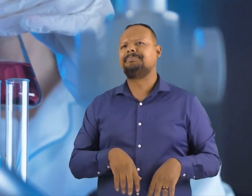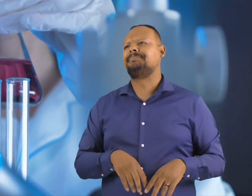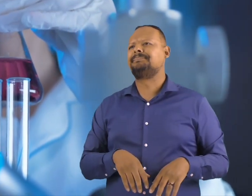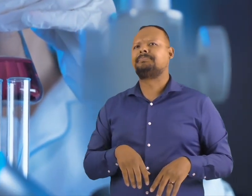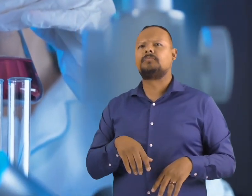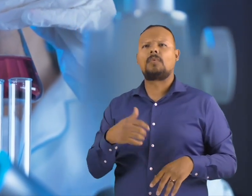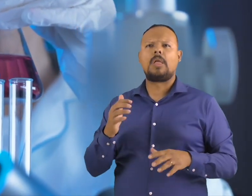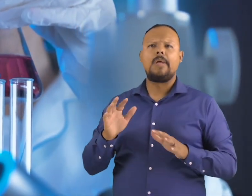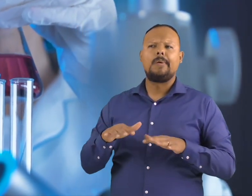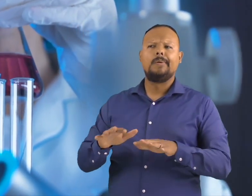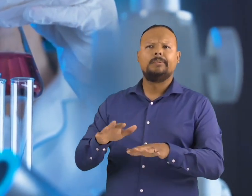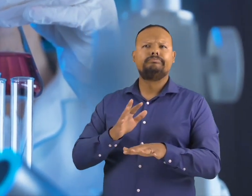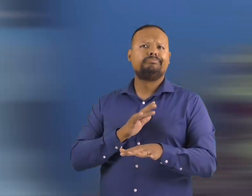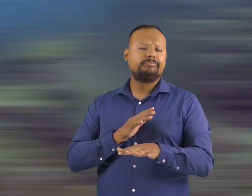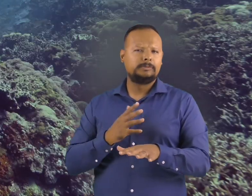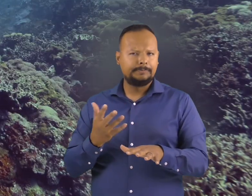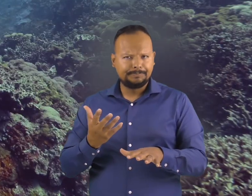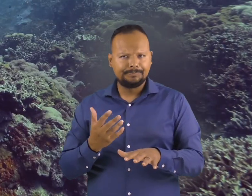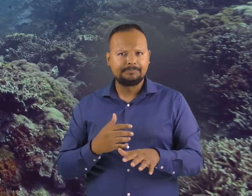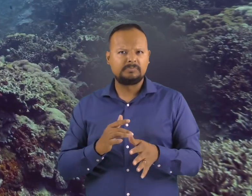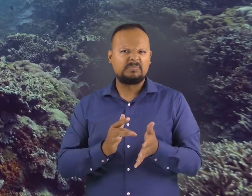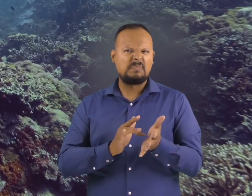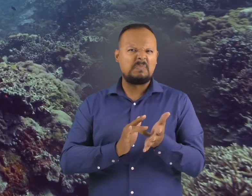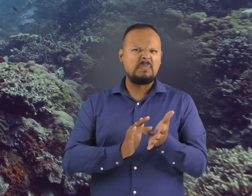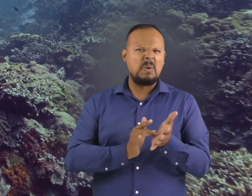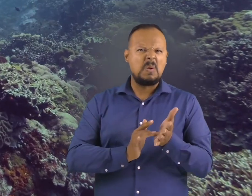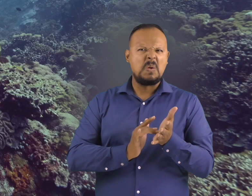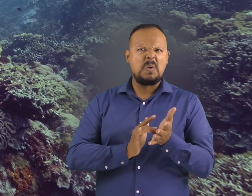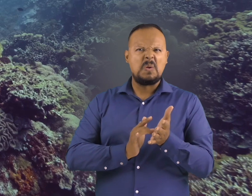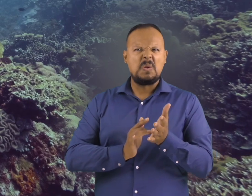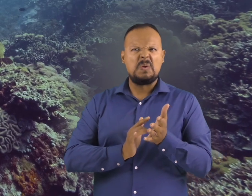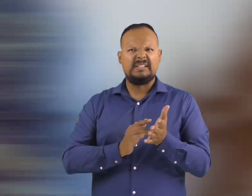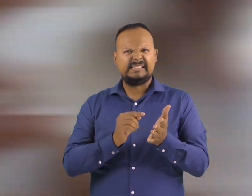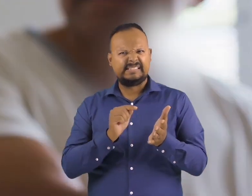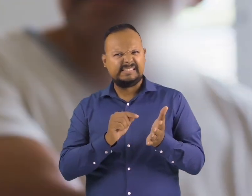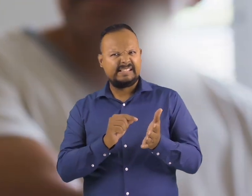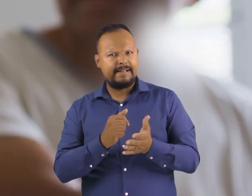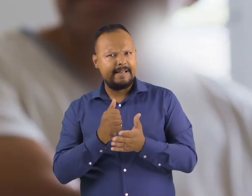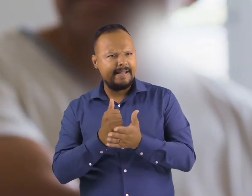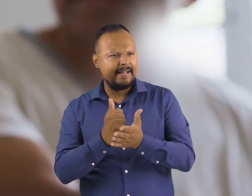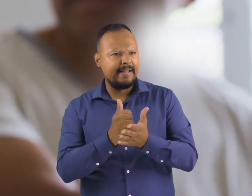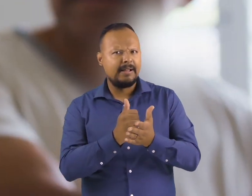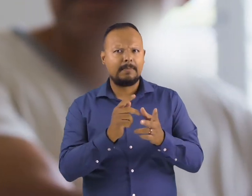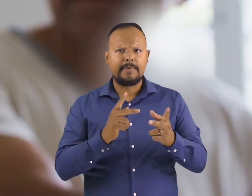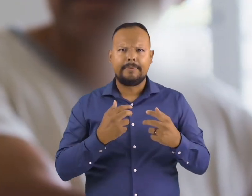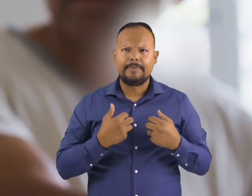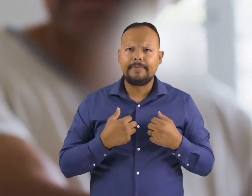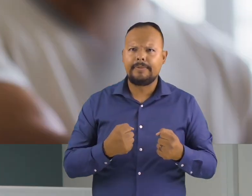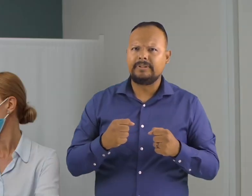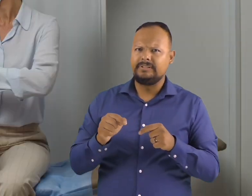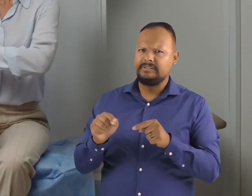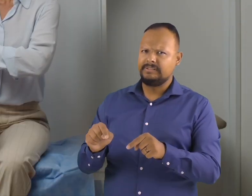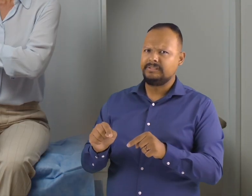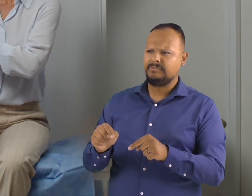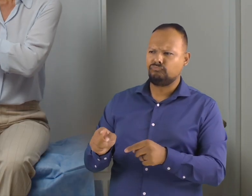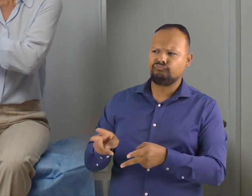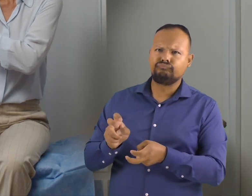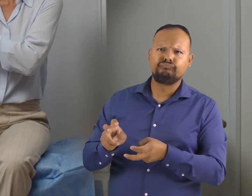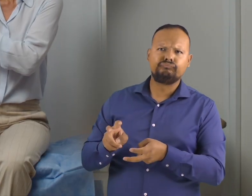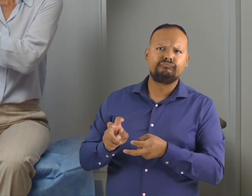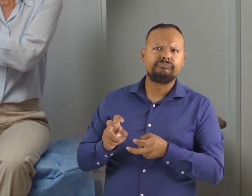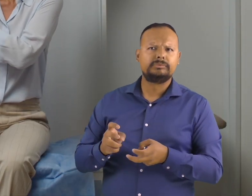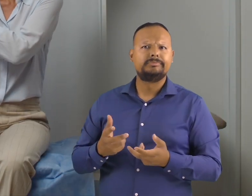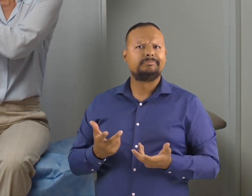that many medical products and medicines come from the sea and help people fight off diseases to stay healthy? It's true.